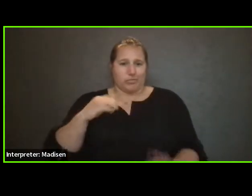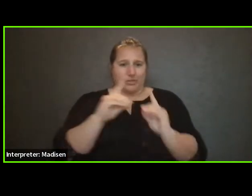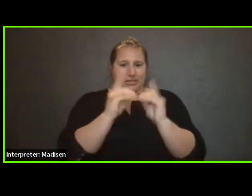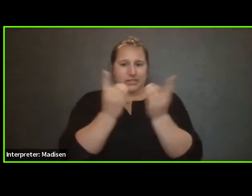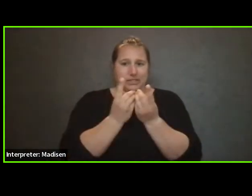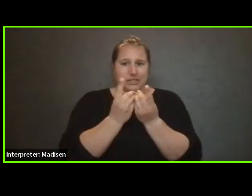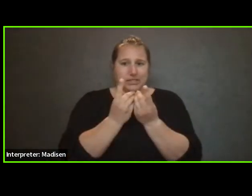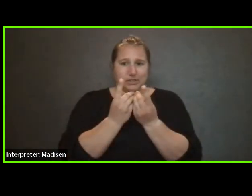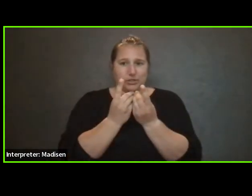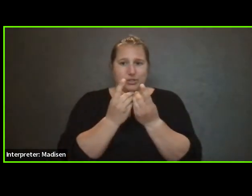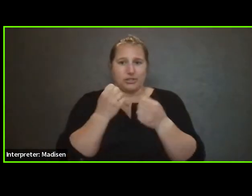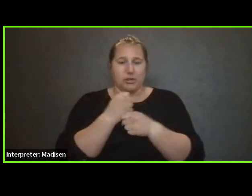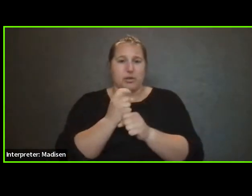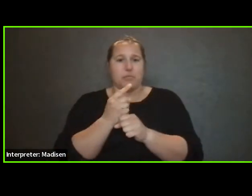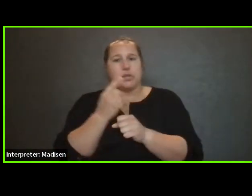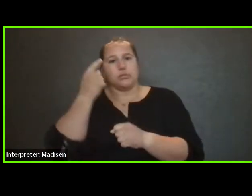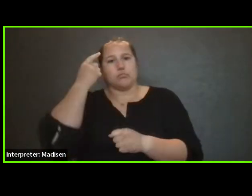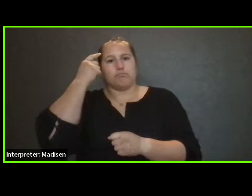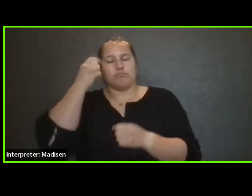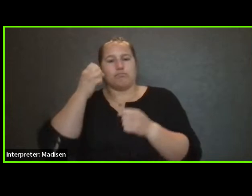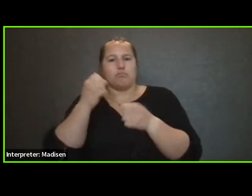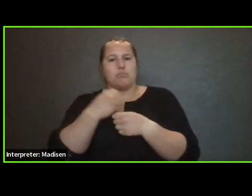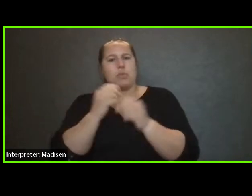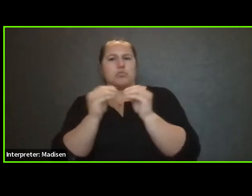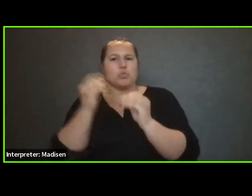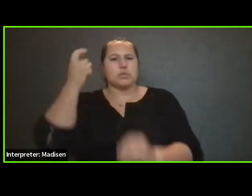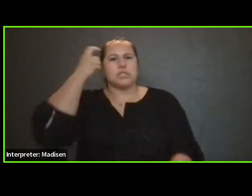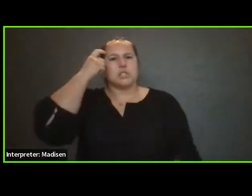makes a lot more sense.